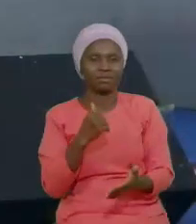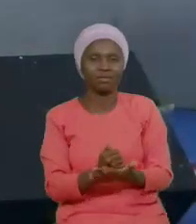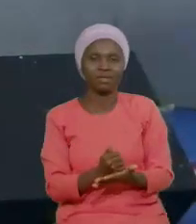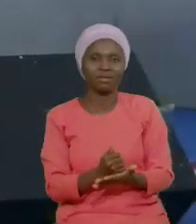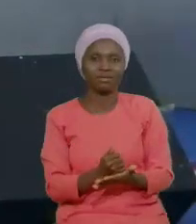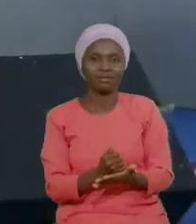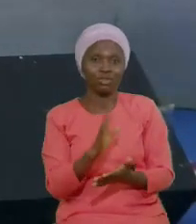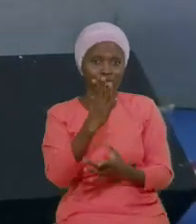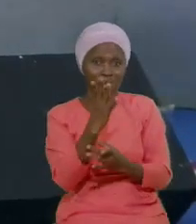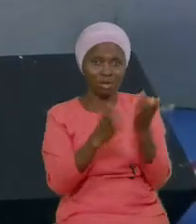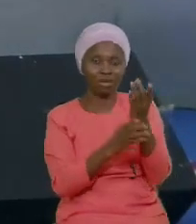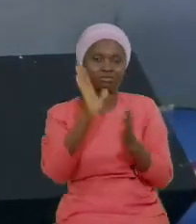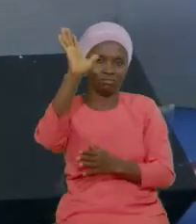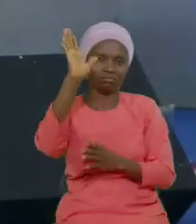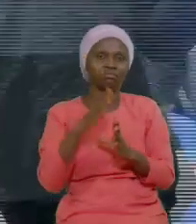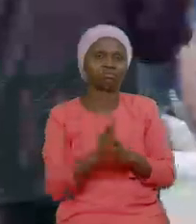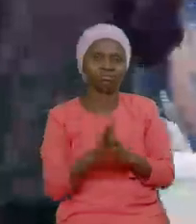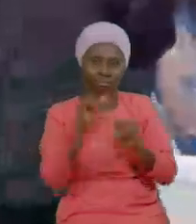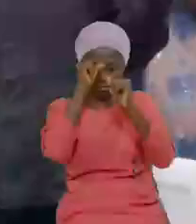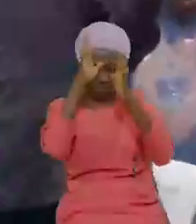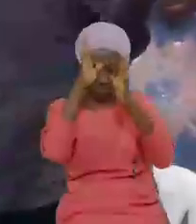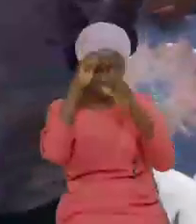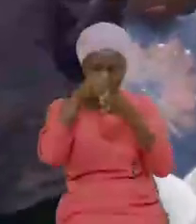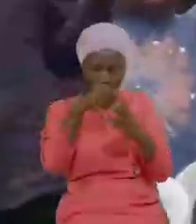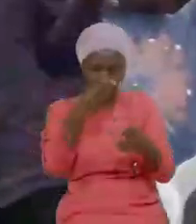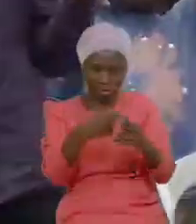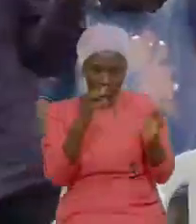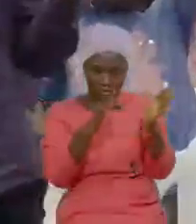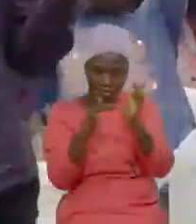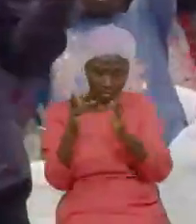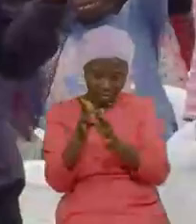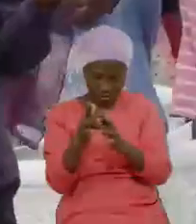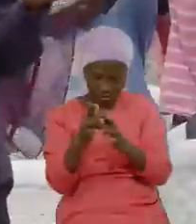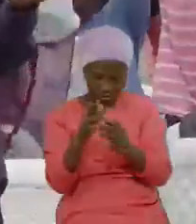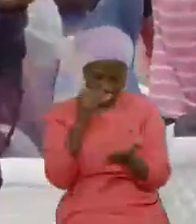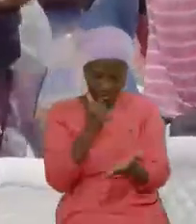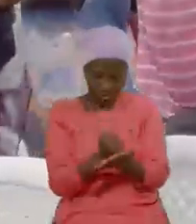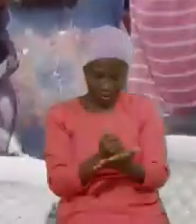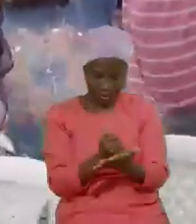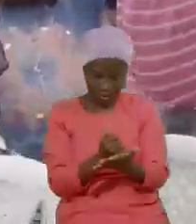Raise up that hand. Father, in the name of Jesus,